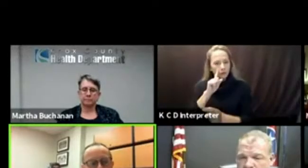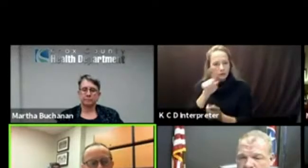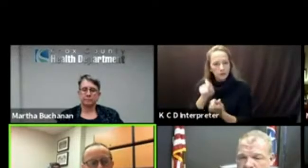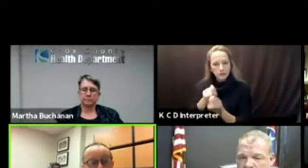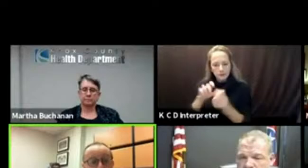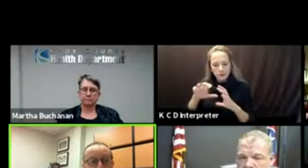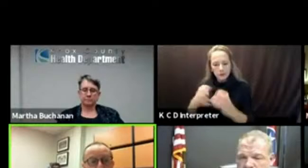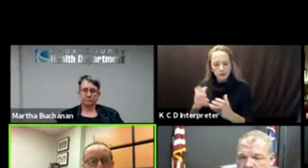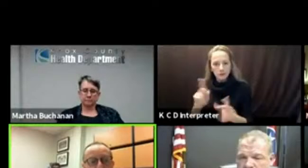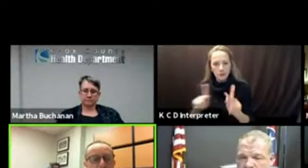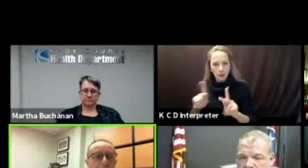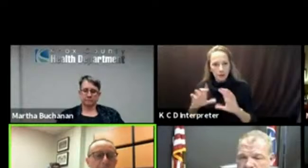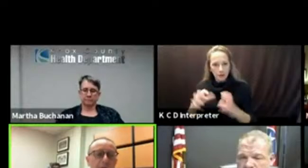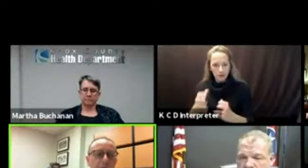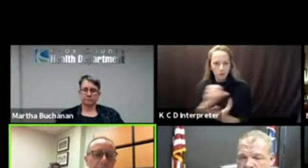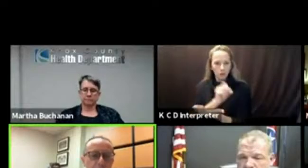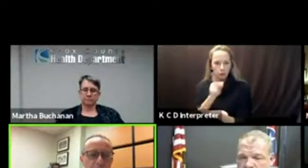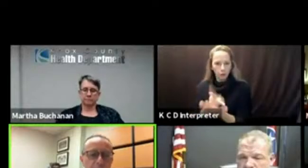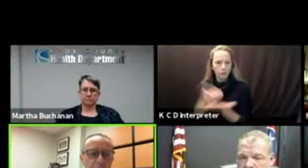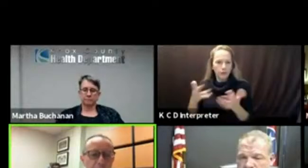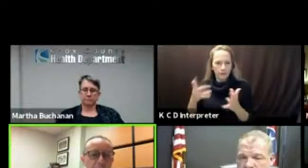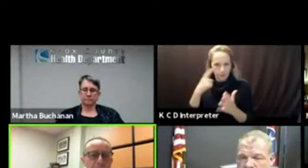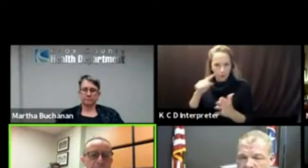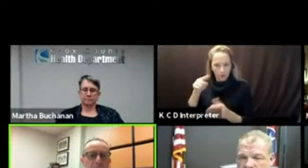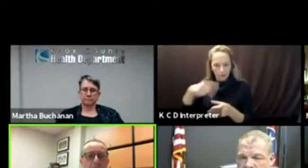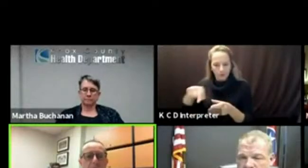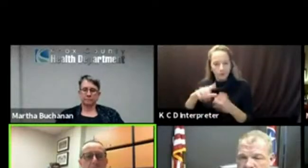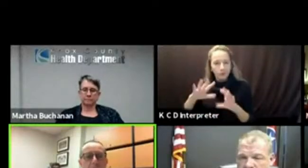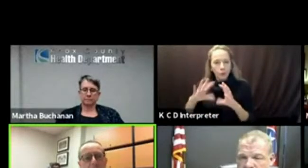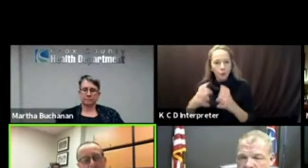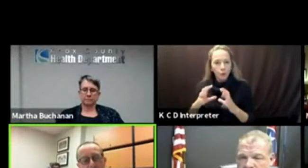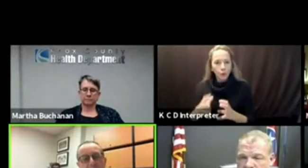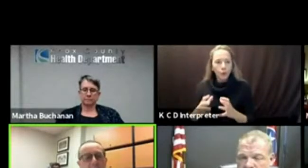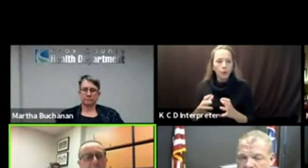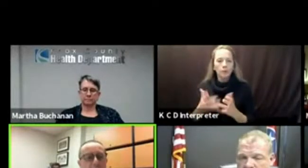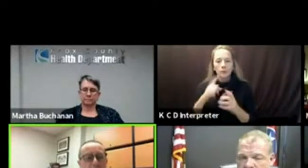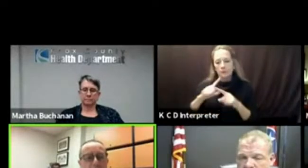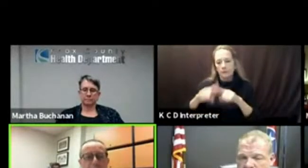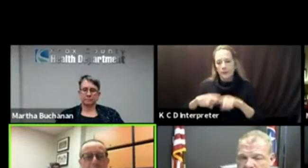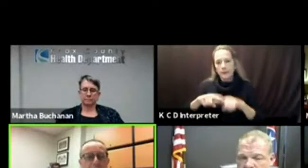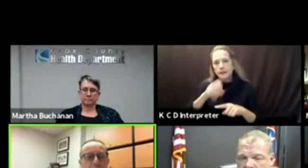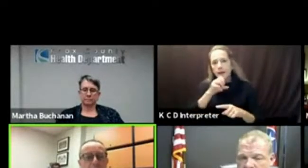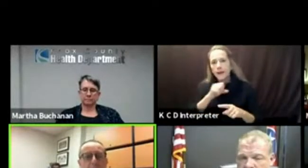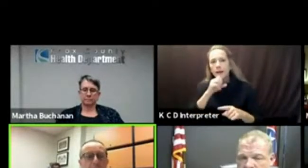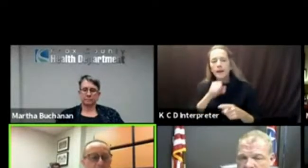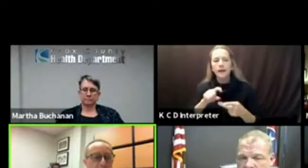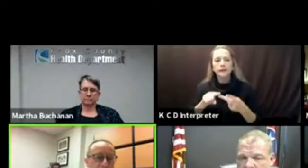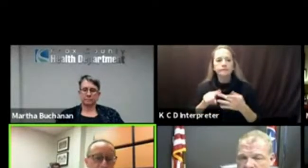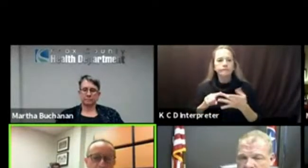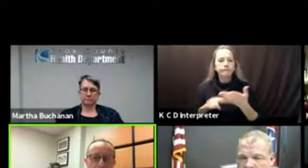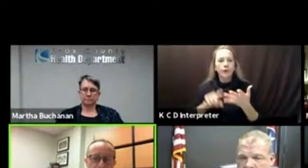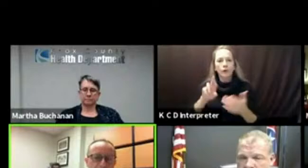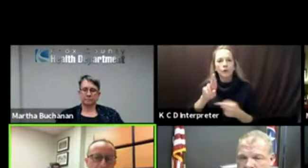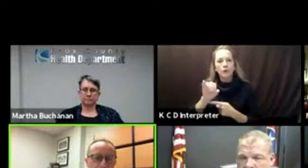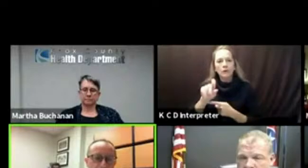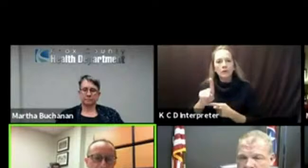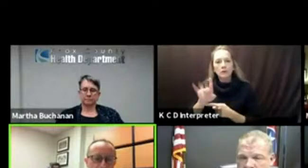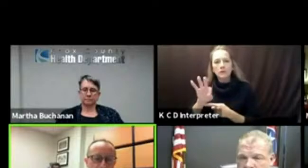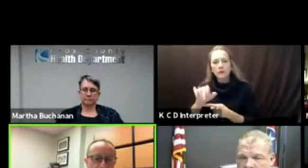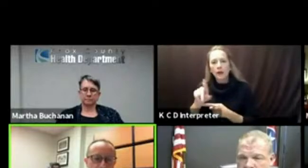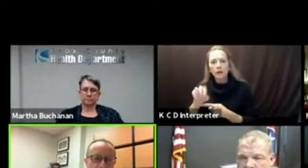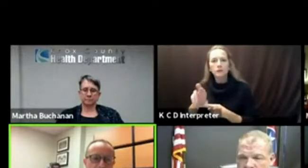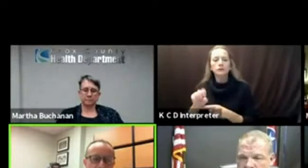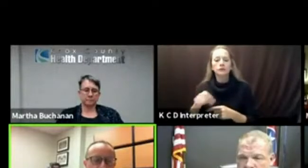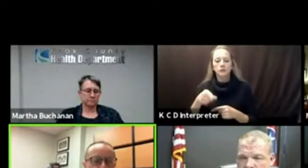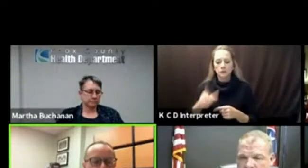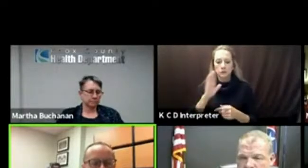it's been approved for. And those are the groups, either based on age or other risk factors, are most likely to progress and end up in the